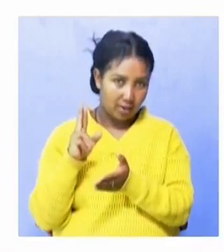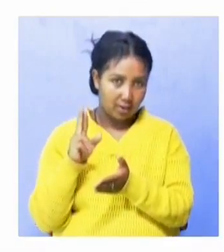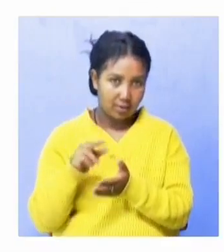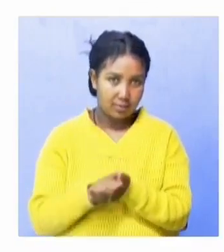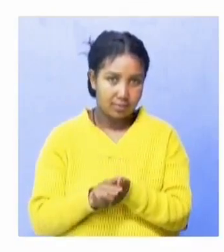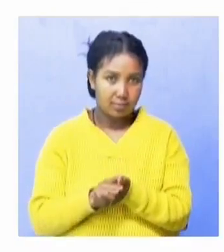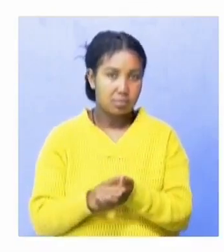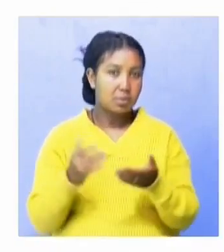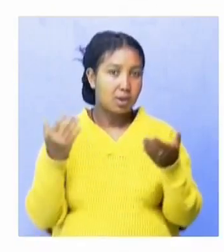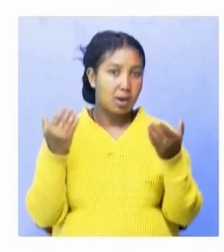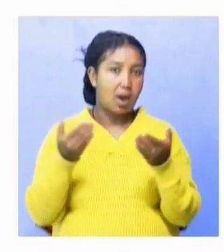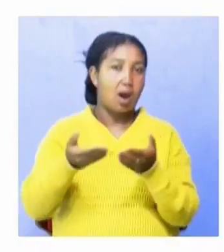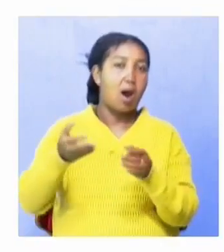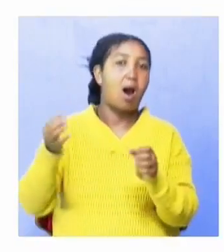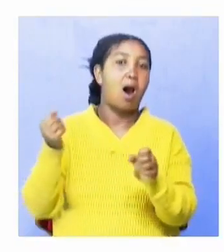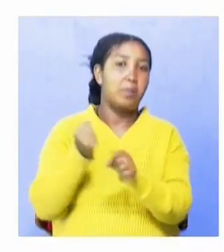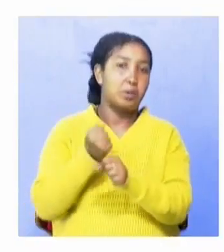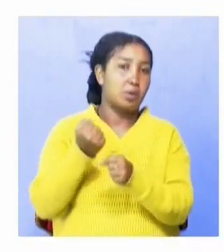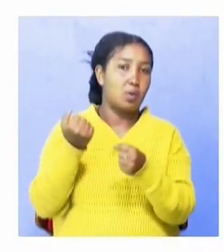happening